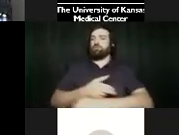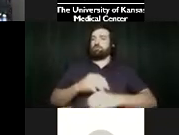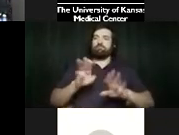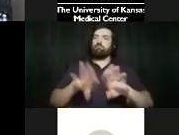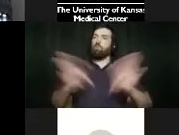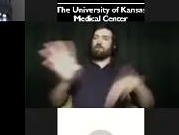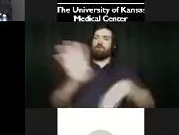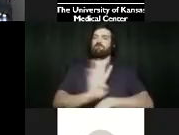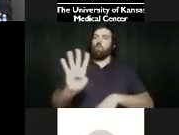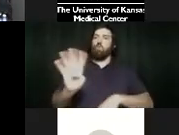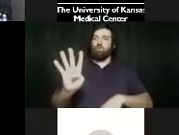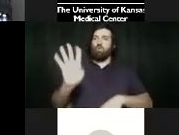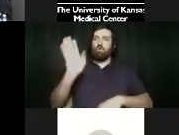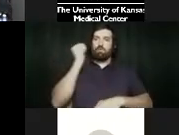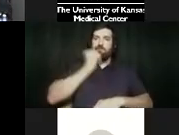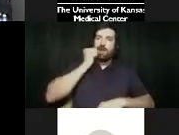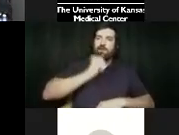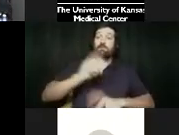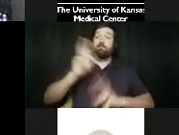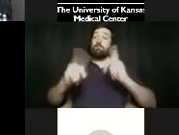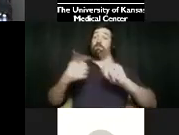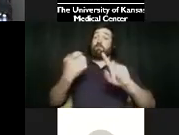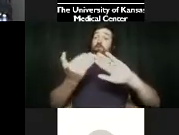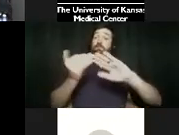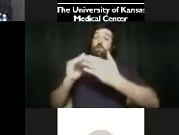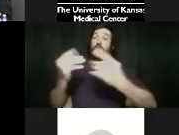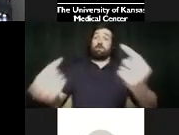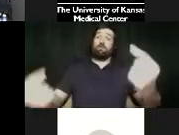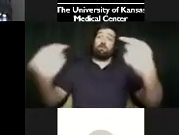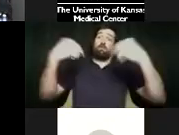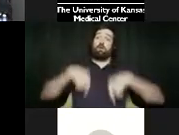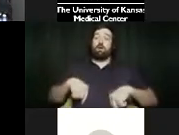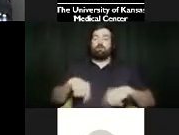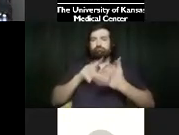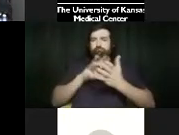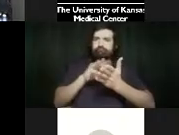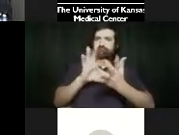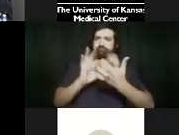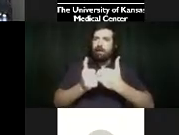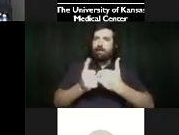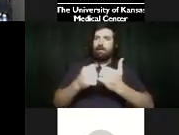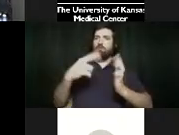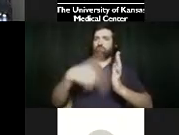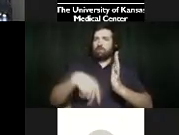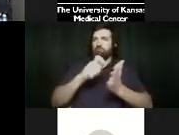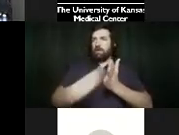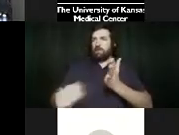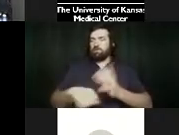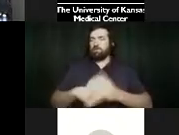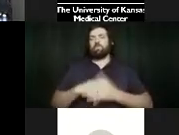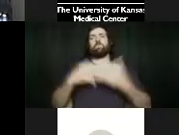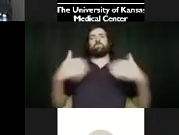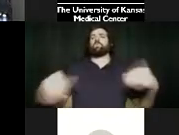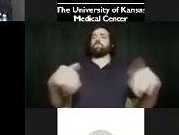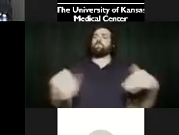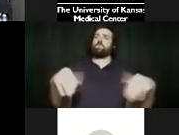day, and people from the community can come in and learn to read and write. Now, this is a huge thing